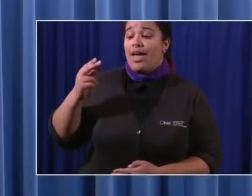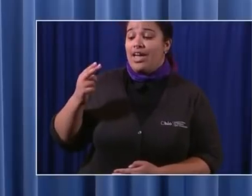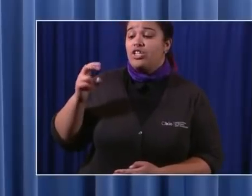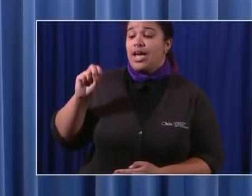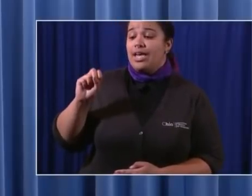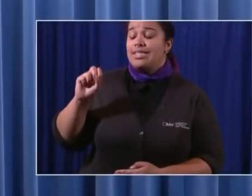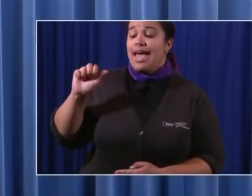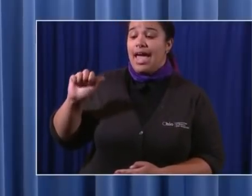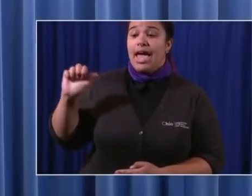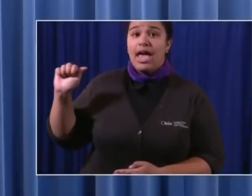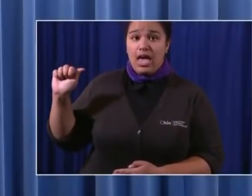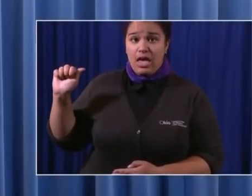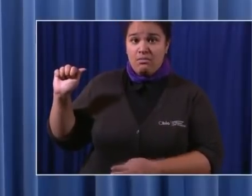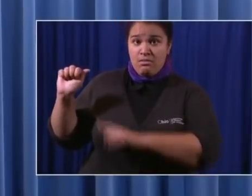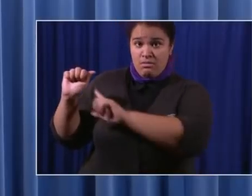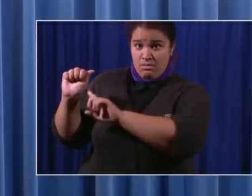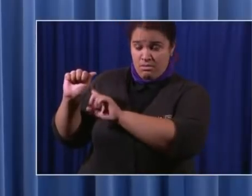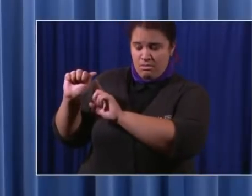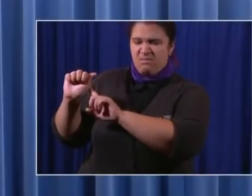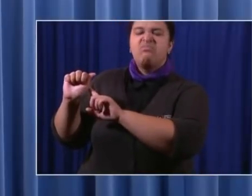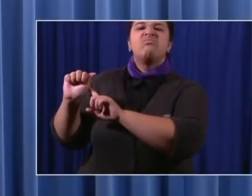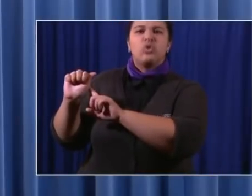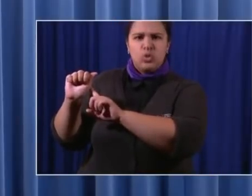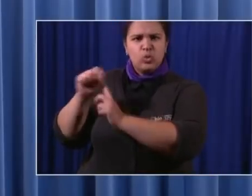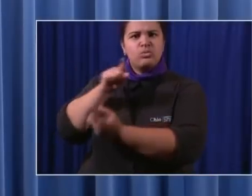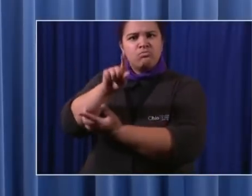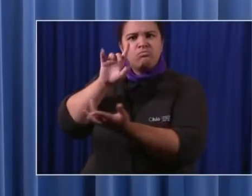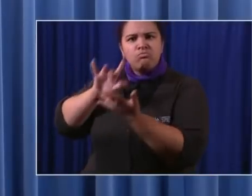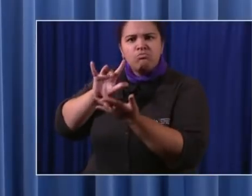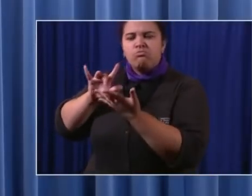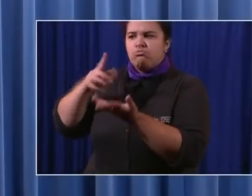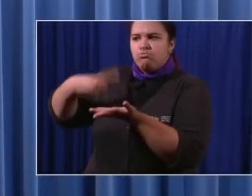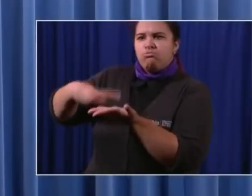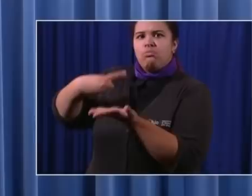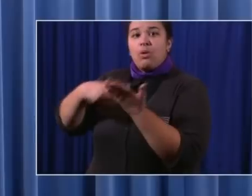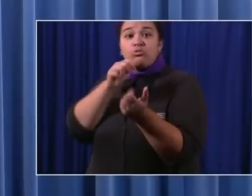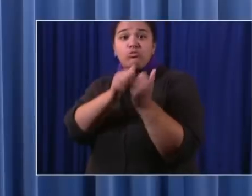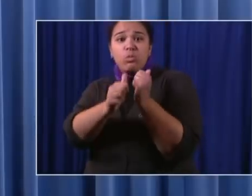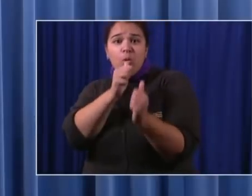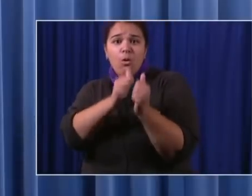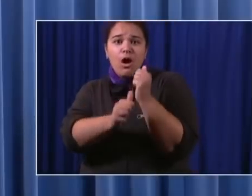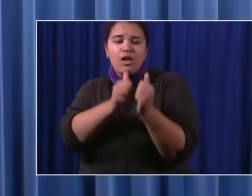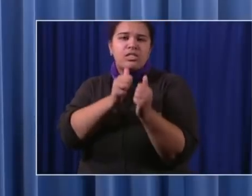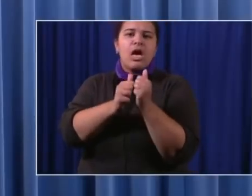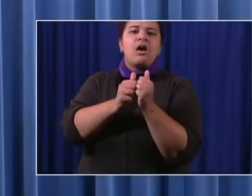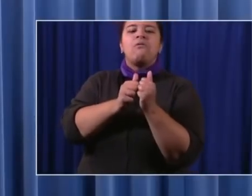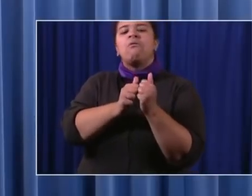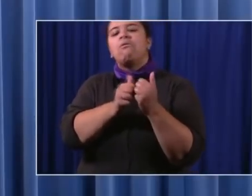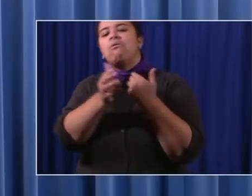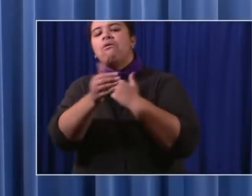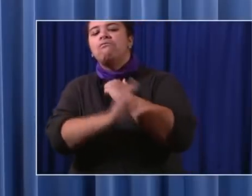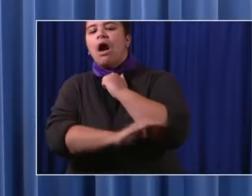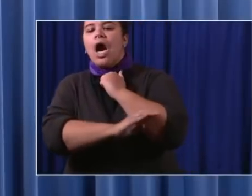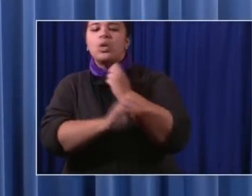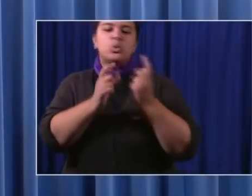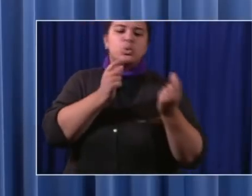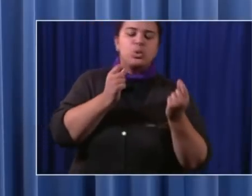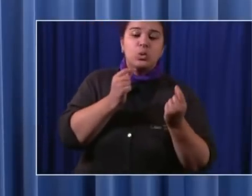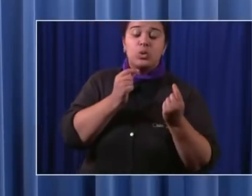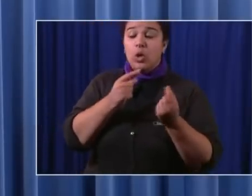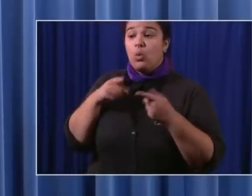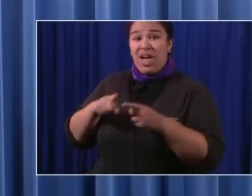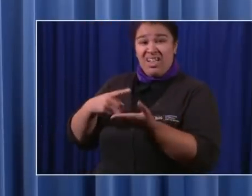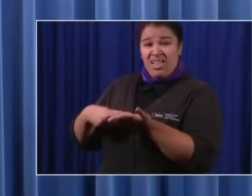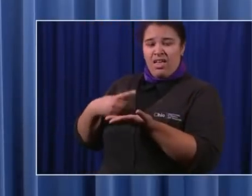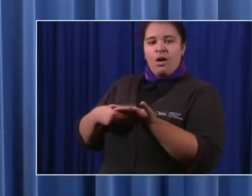with specifically before making decisions on how fall sports should begin? And what do you hope to learn from them? And what are